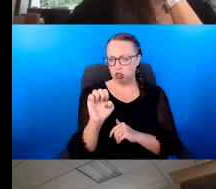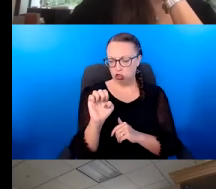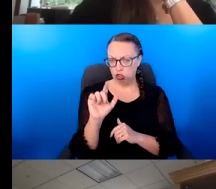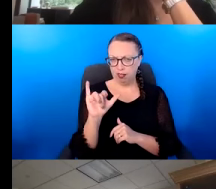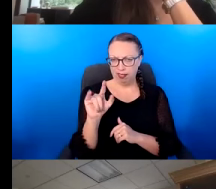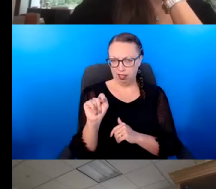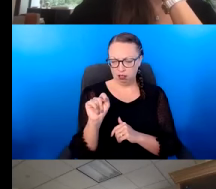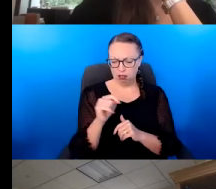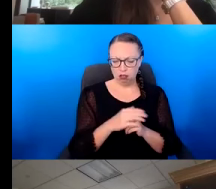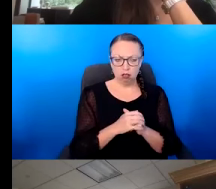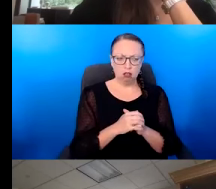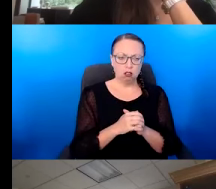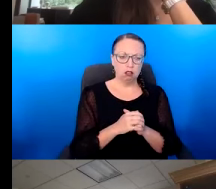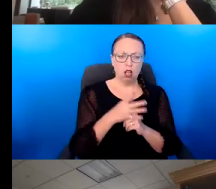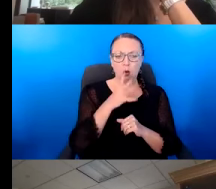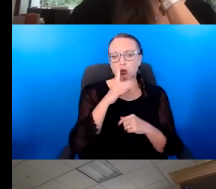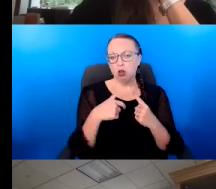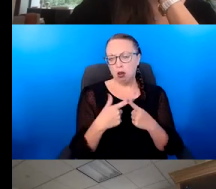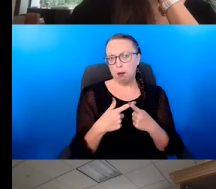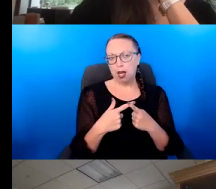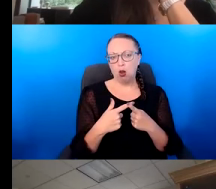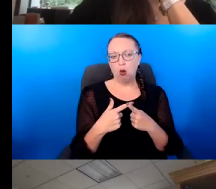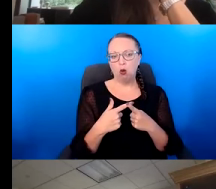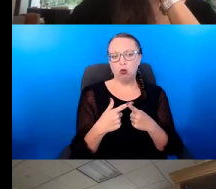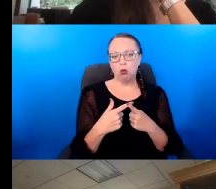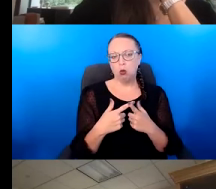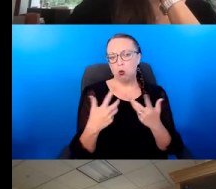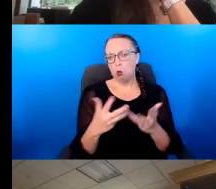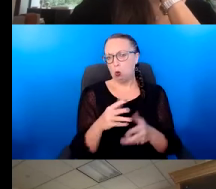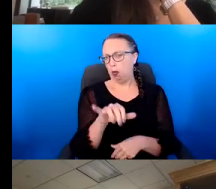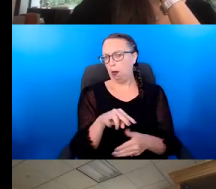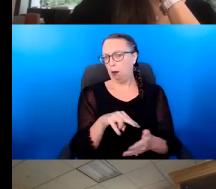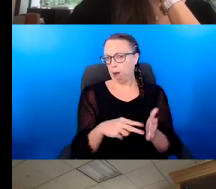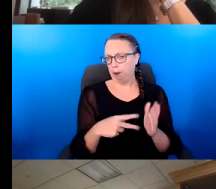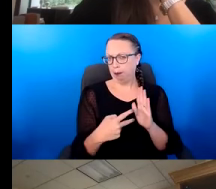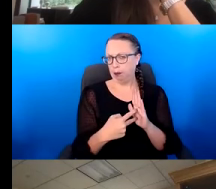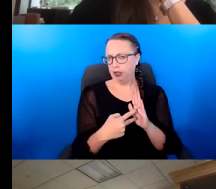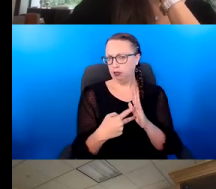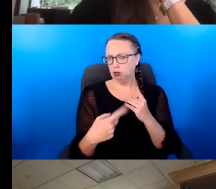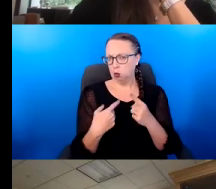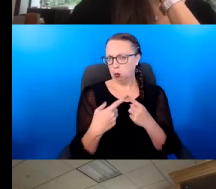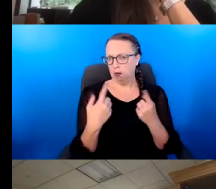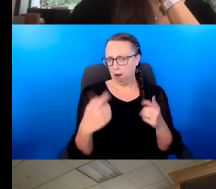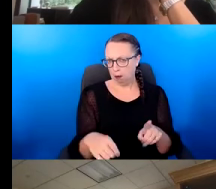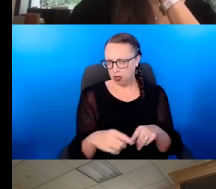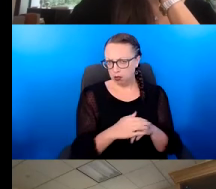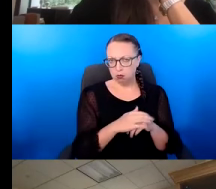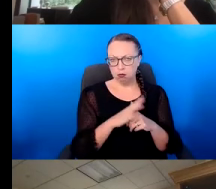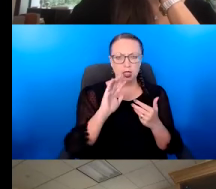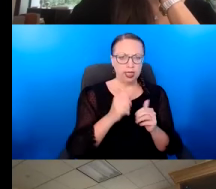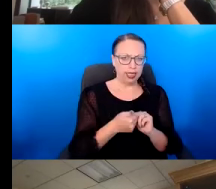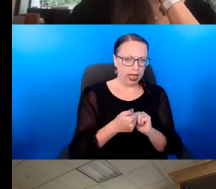I want to talk a little bit about what that means when it occurs and how we should deal with